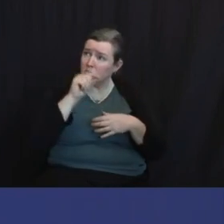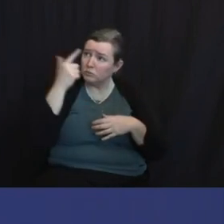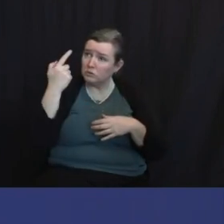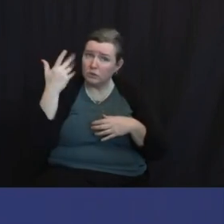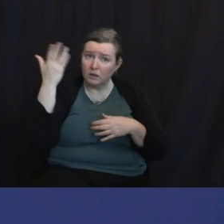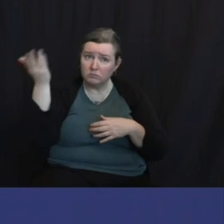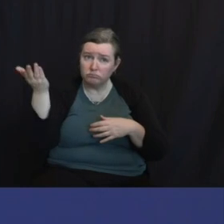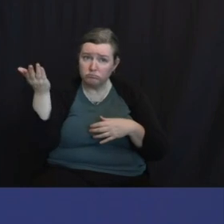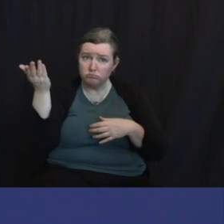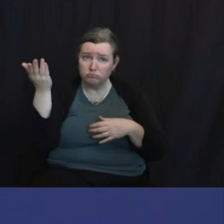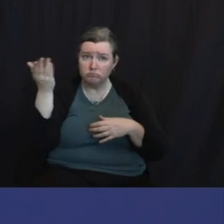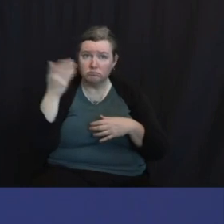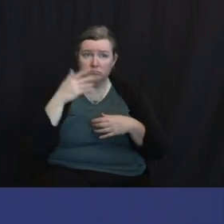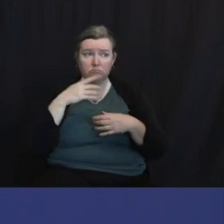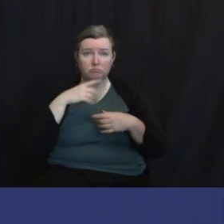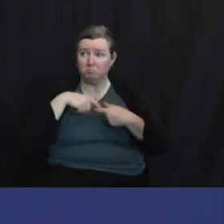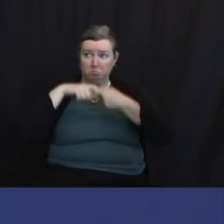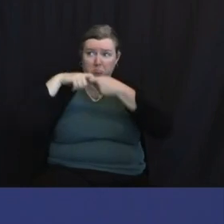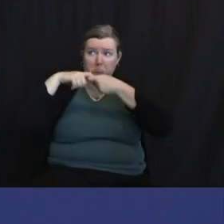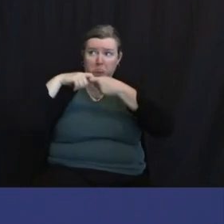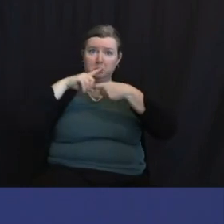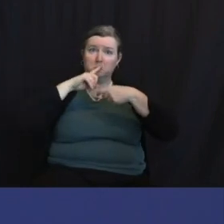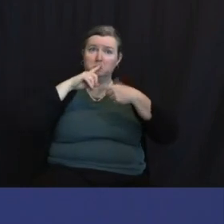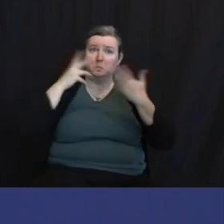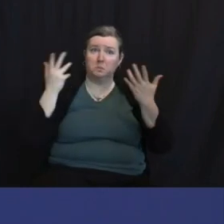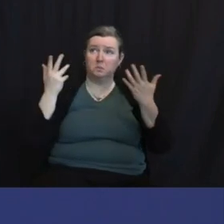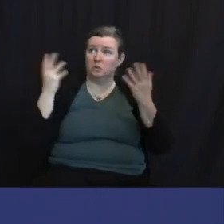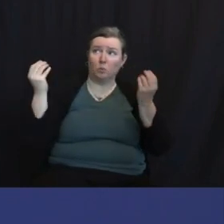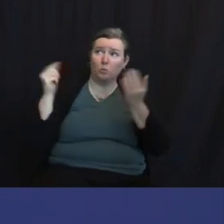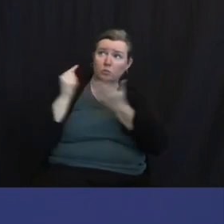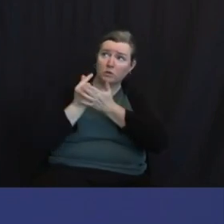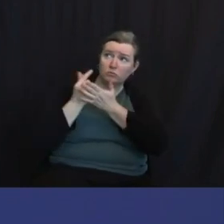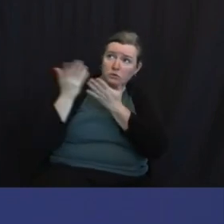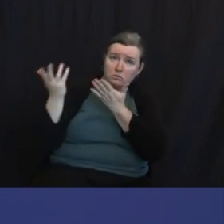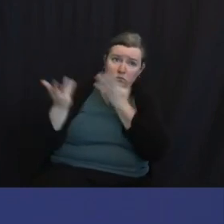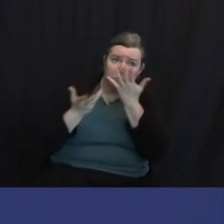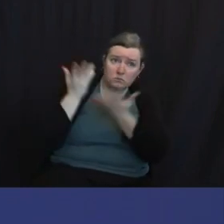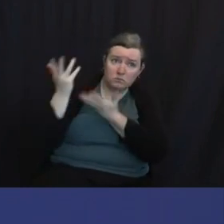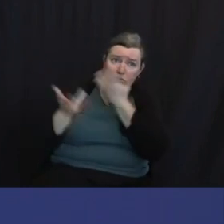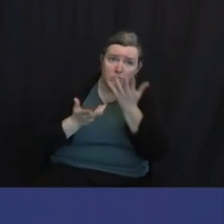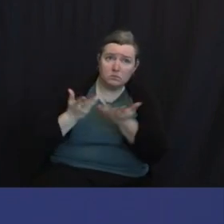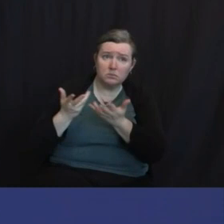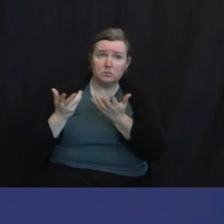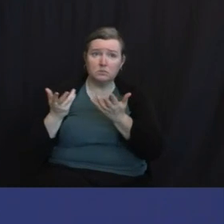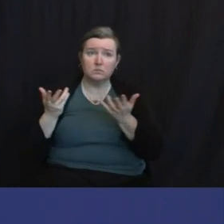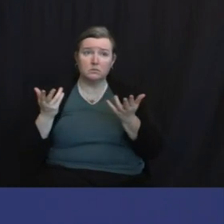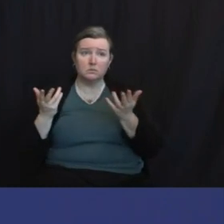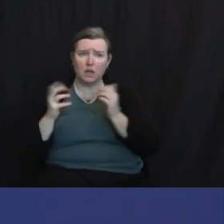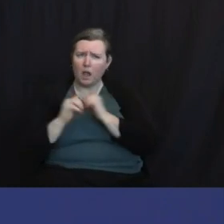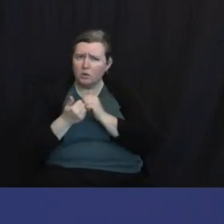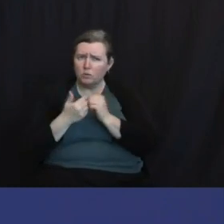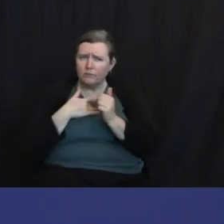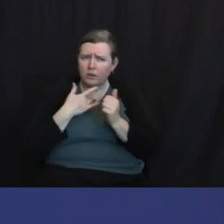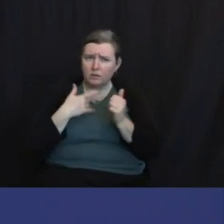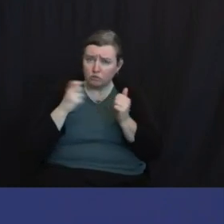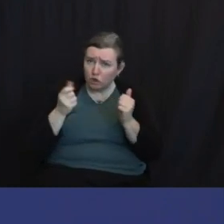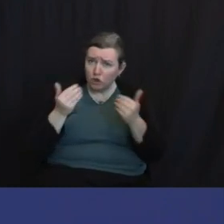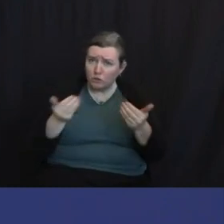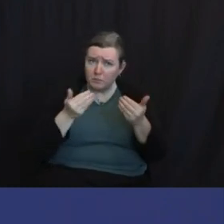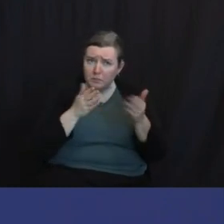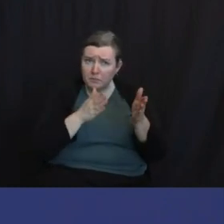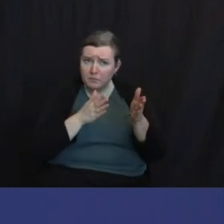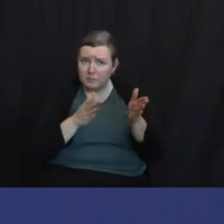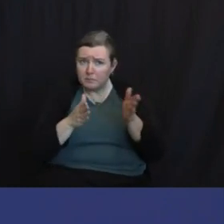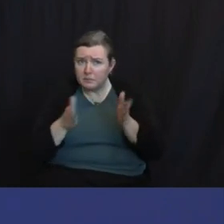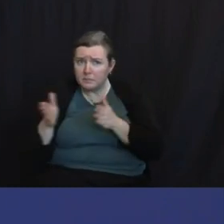happening with this pandemic. And so that was an issue. What's your feeling about this, Governor? Do you think that's coming sooner than later? Can